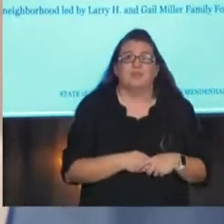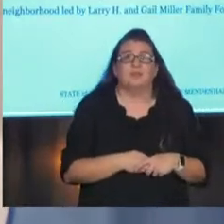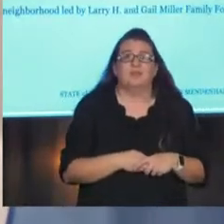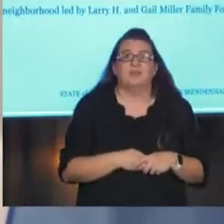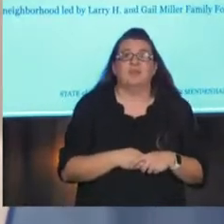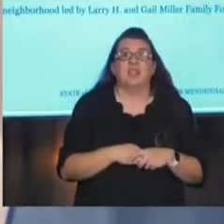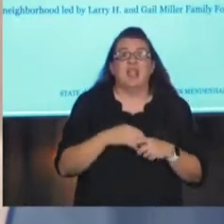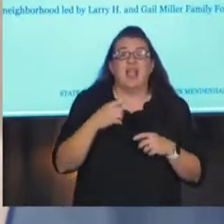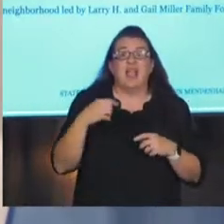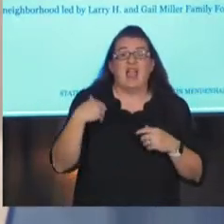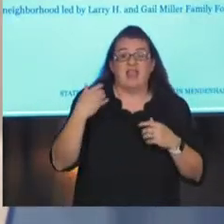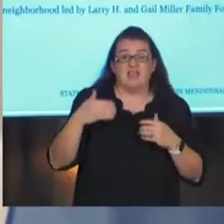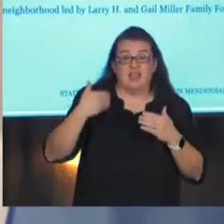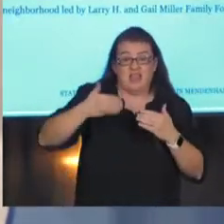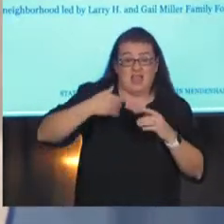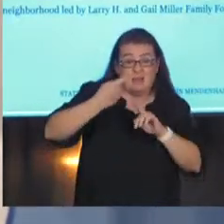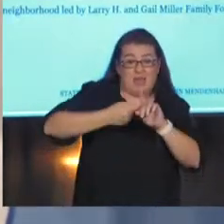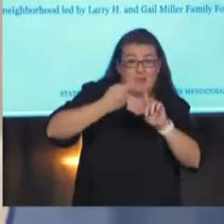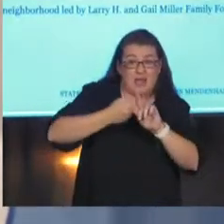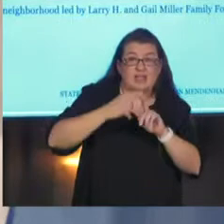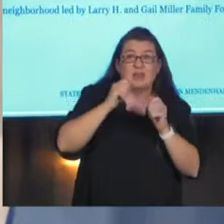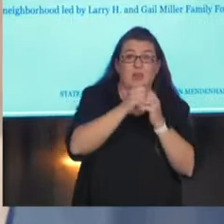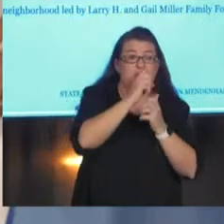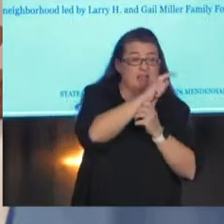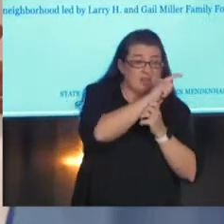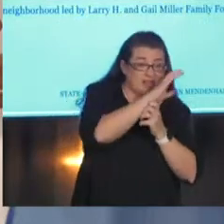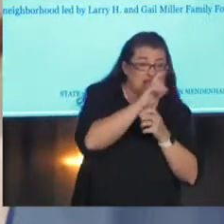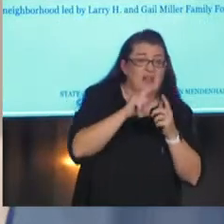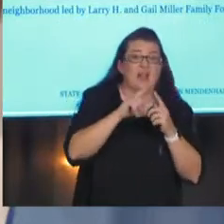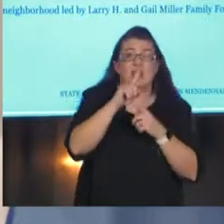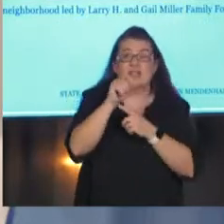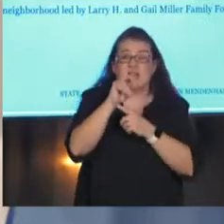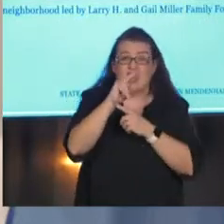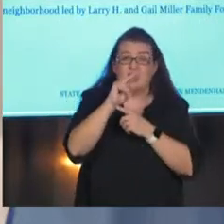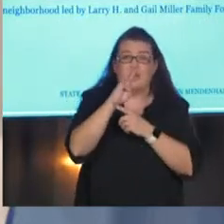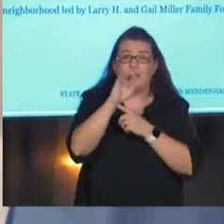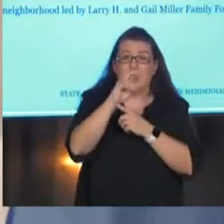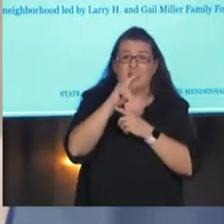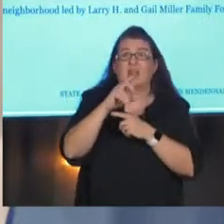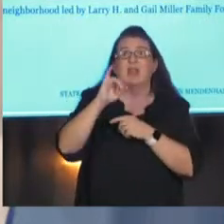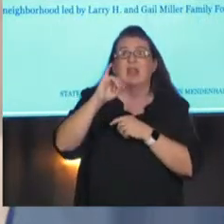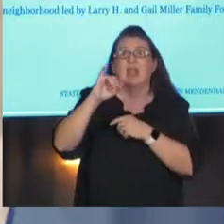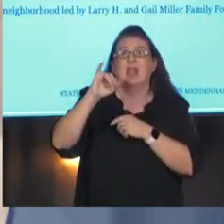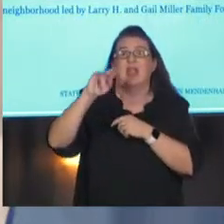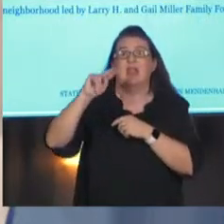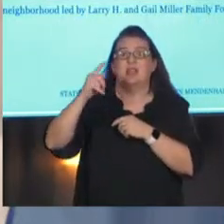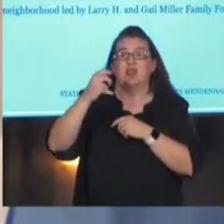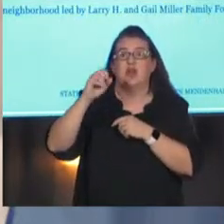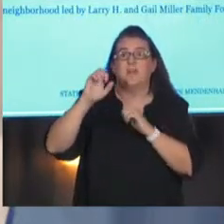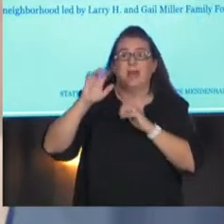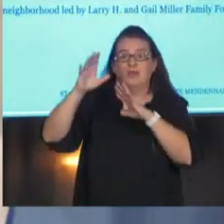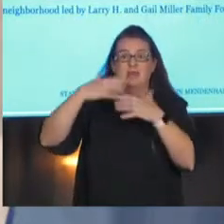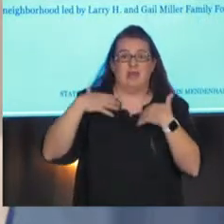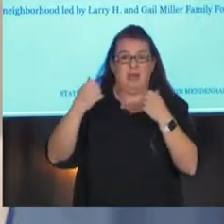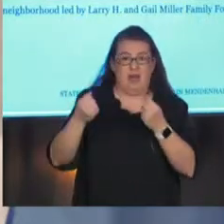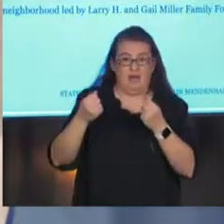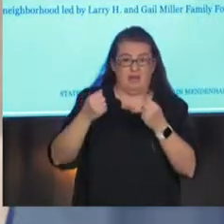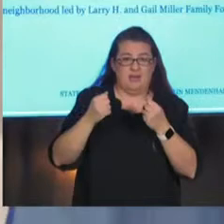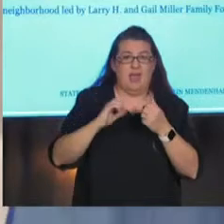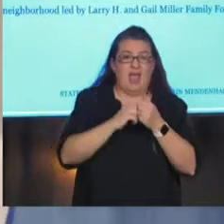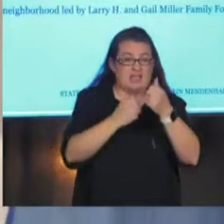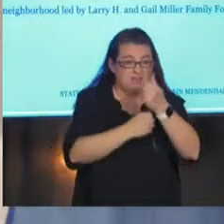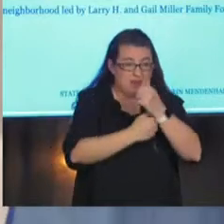In the coming months, along with Salt Lake City, Zions Bank, and Intermountain Health as founding partners, this